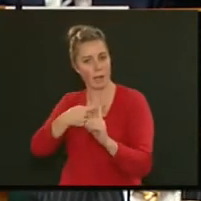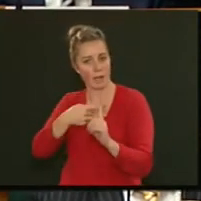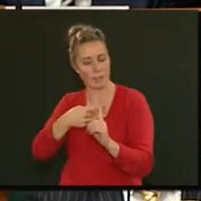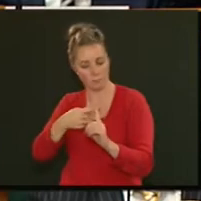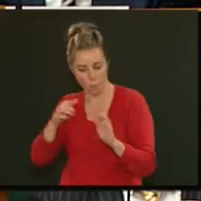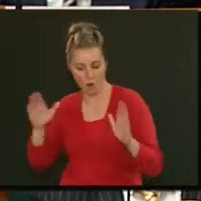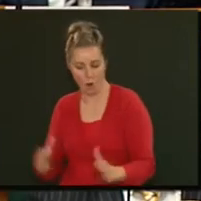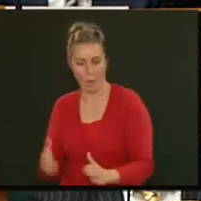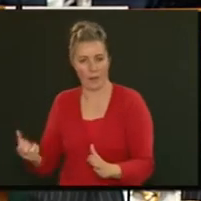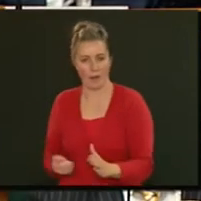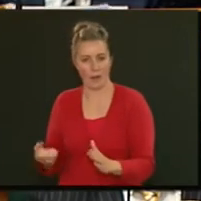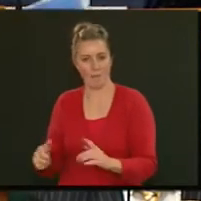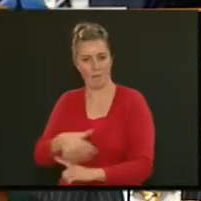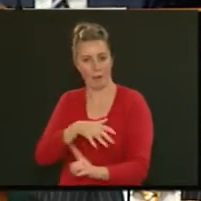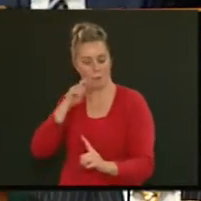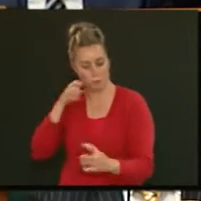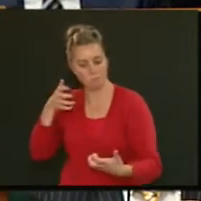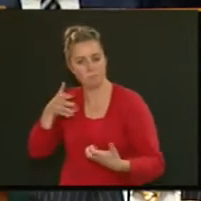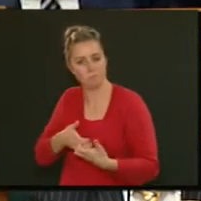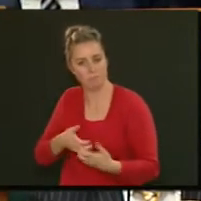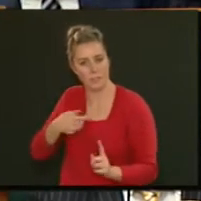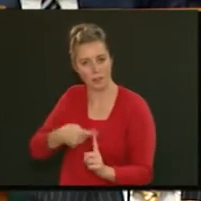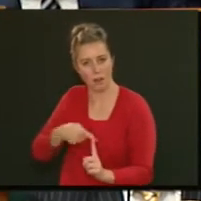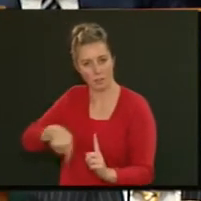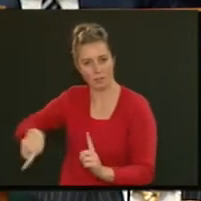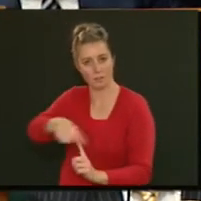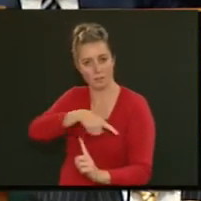lower income families. Approximately